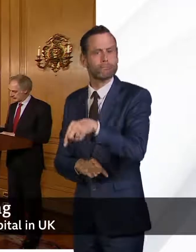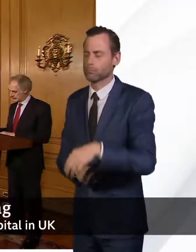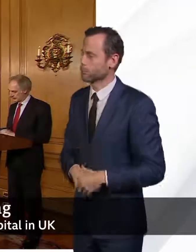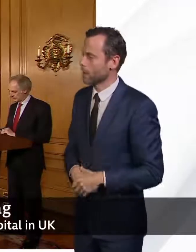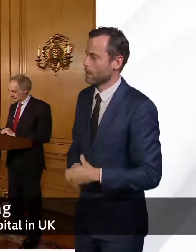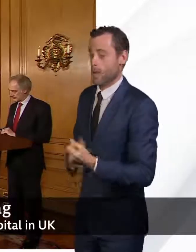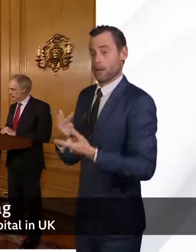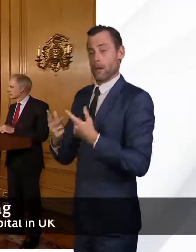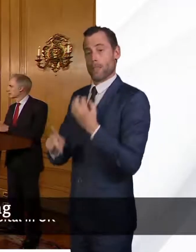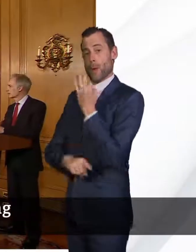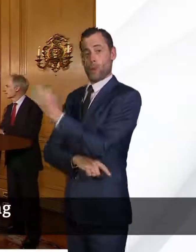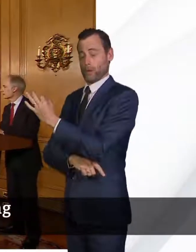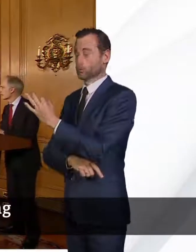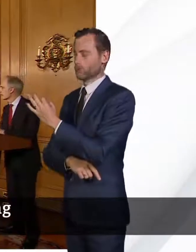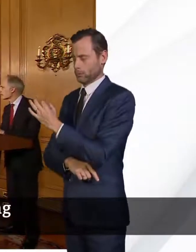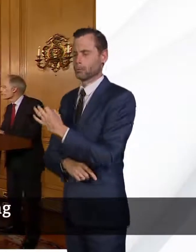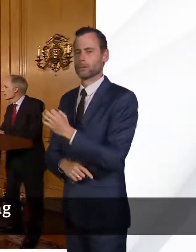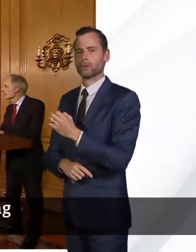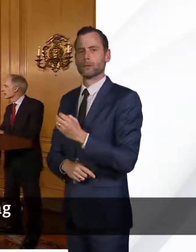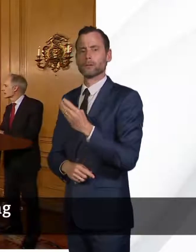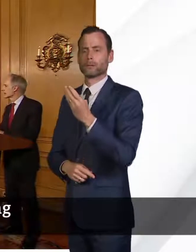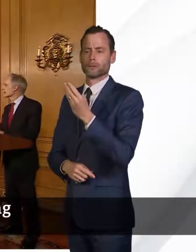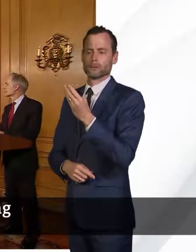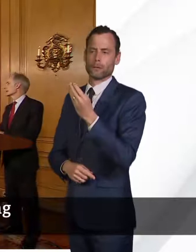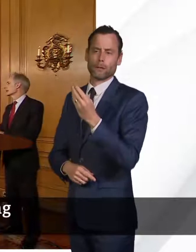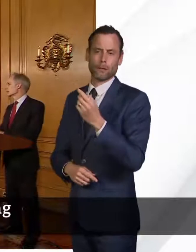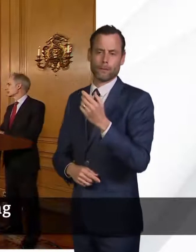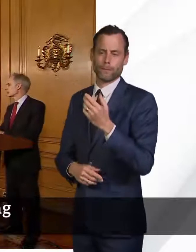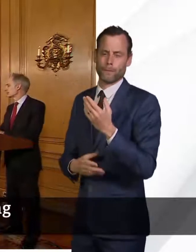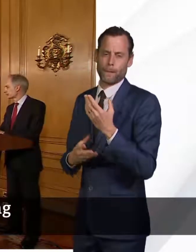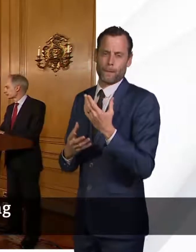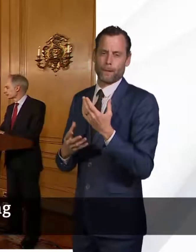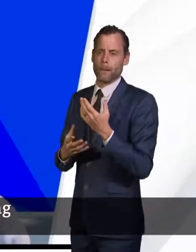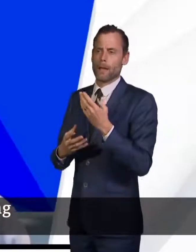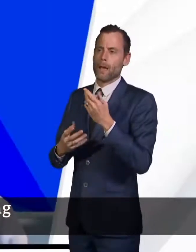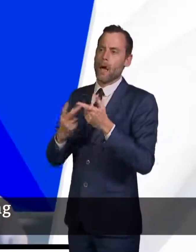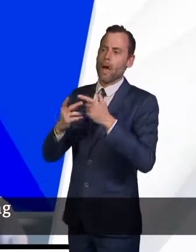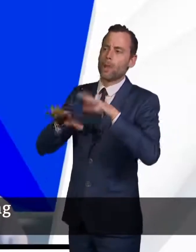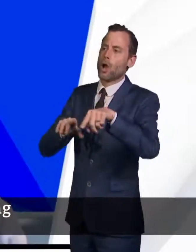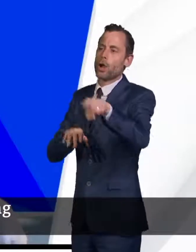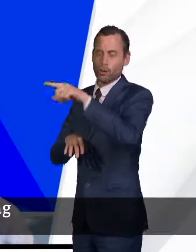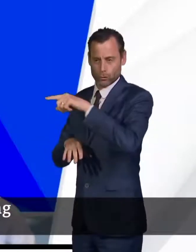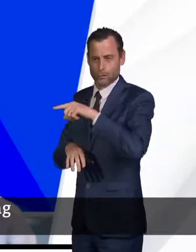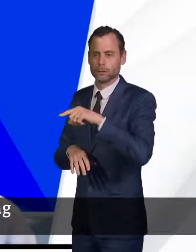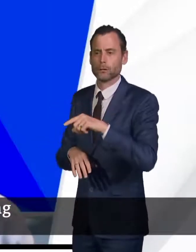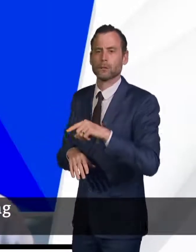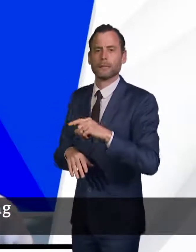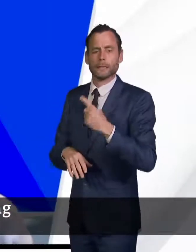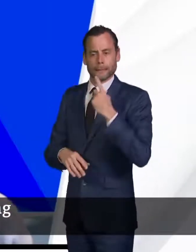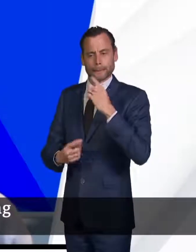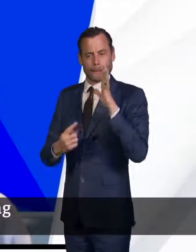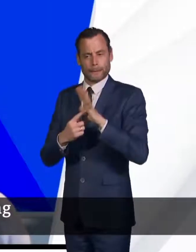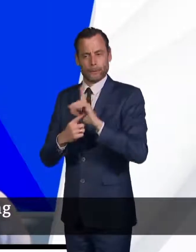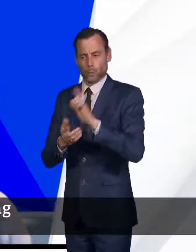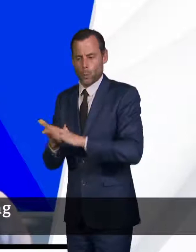practical question. Experts in some countries have given very clear advice about stopping the spread of this disease from surfaces. I know you've recommended